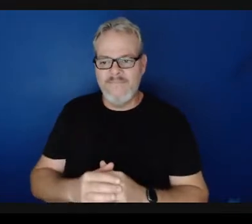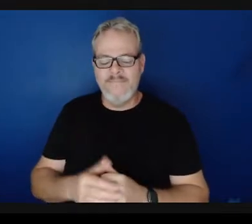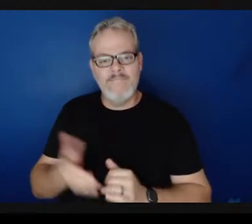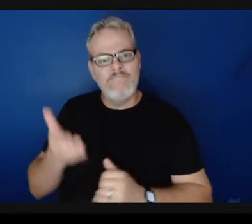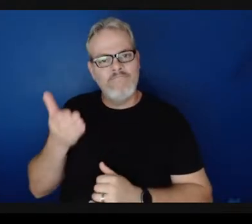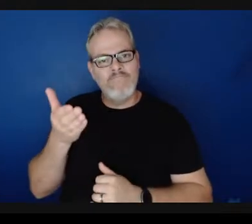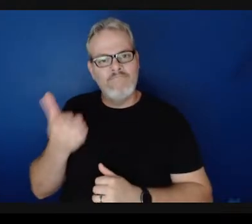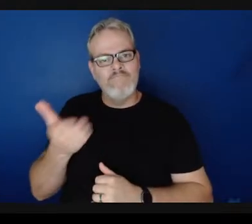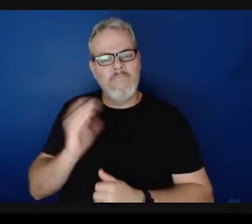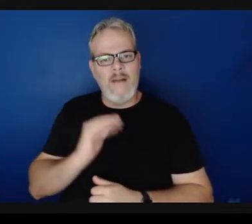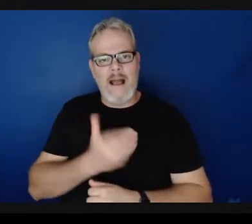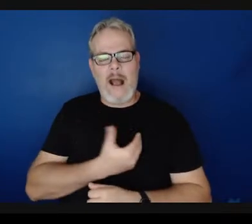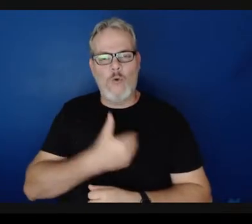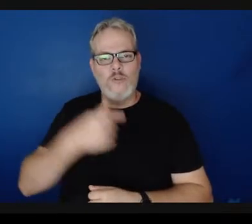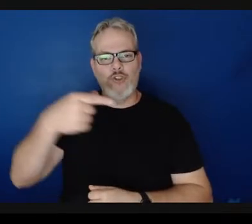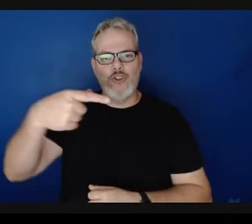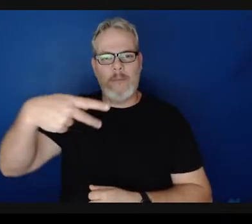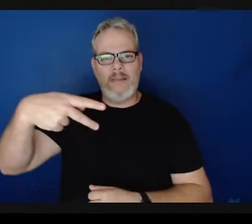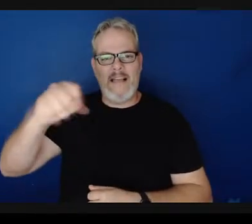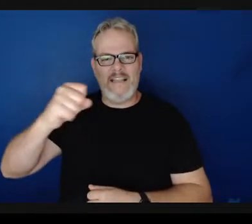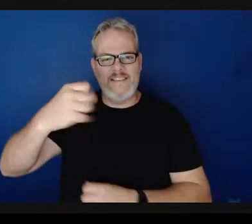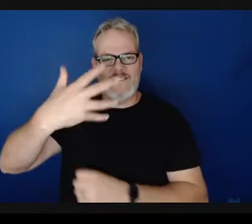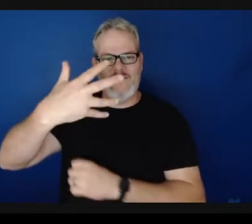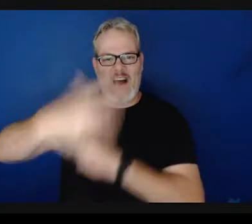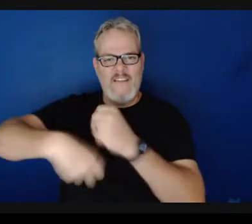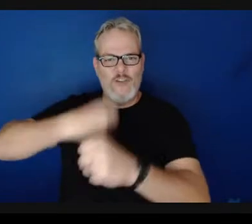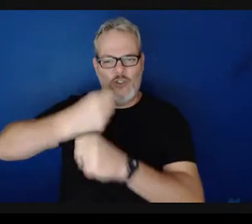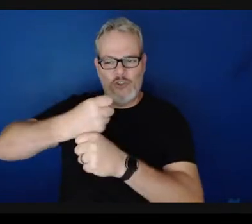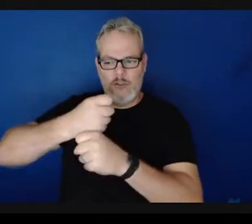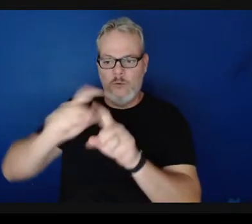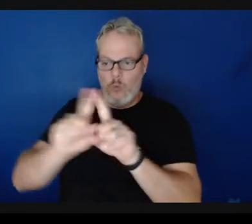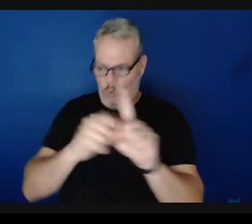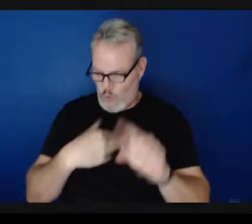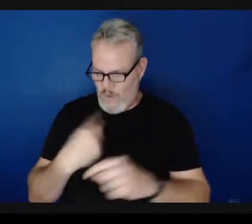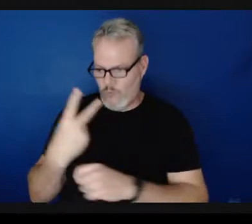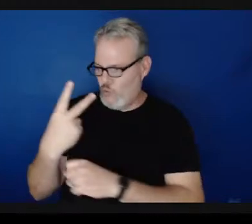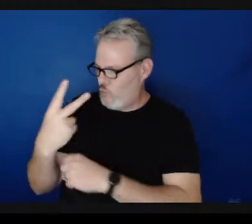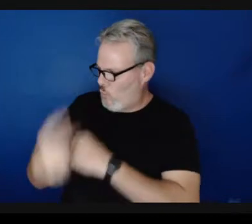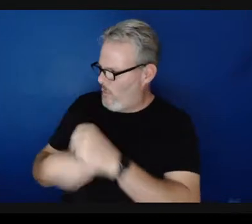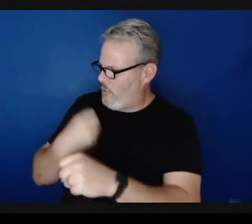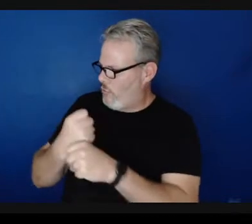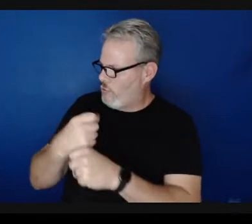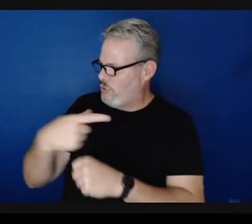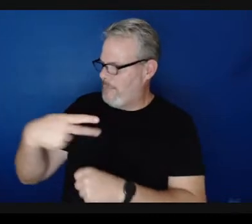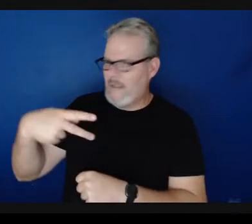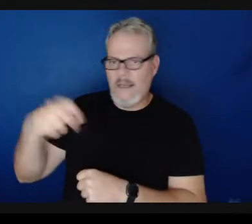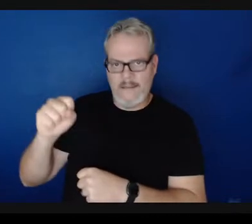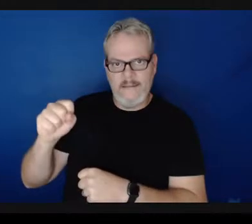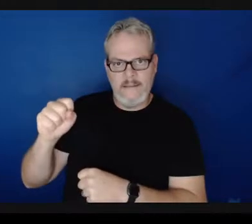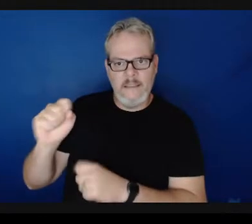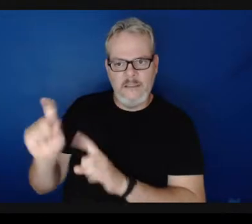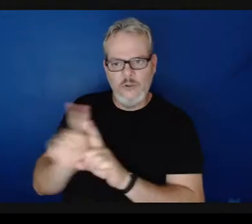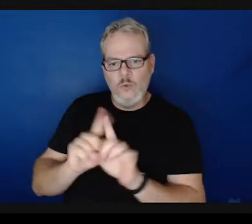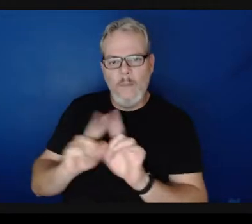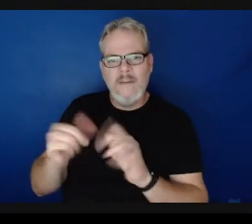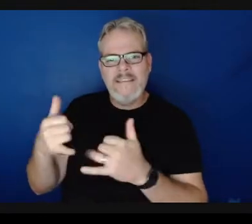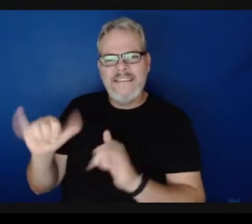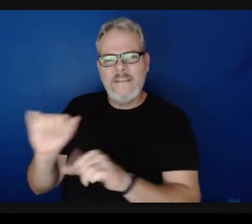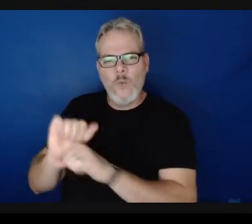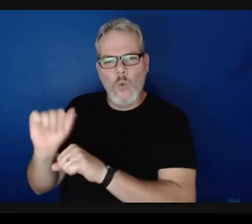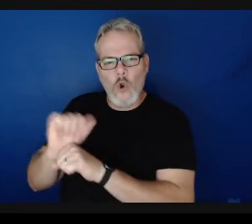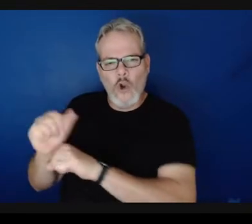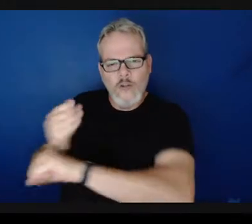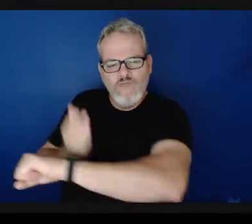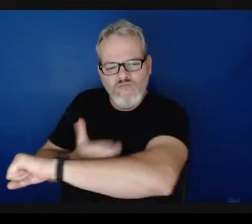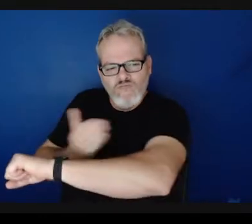GPS. 5 years. We do have our 2-year GPS as well, which our data stream from the USGS is still being worked upon.